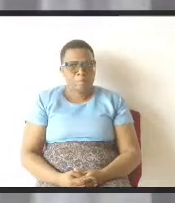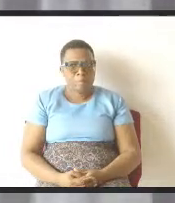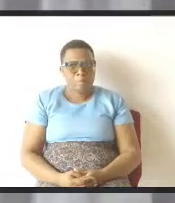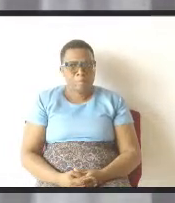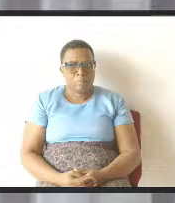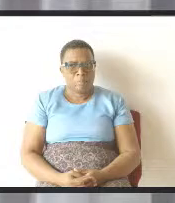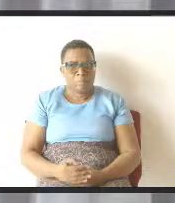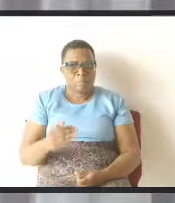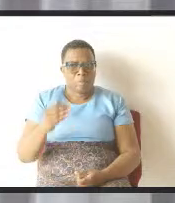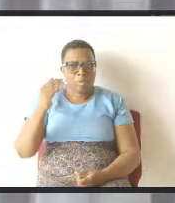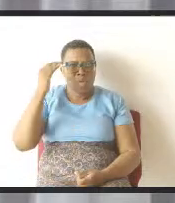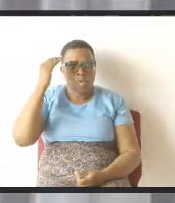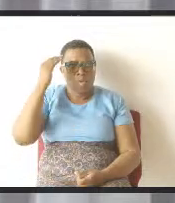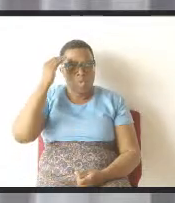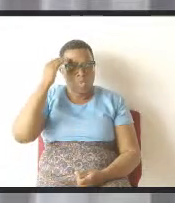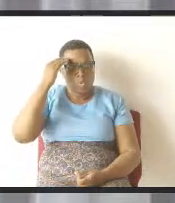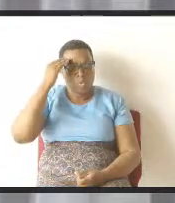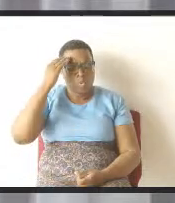deep within all of us